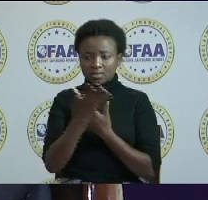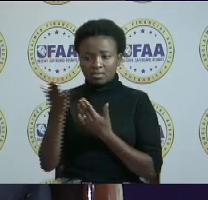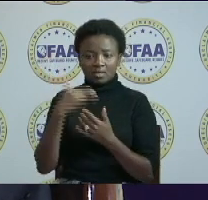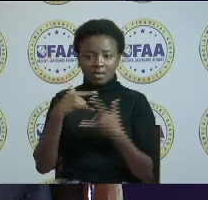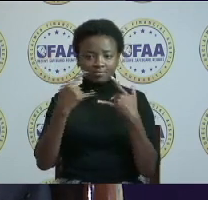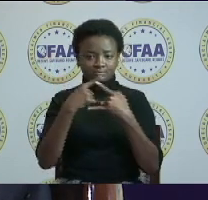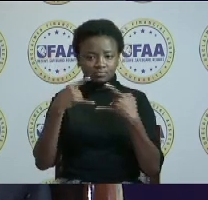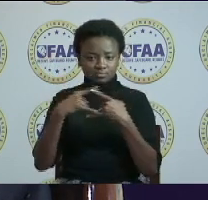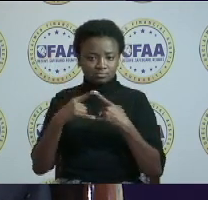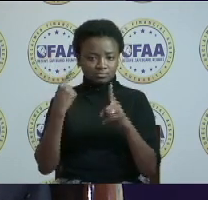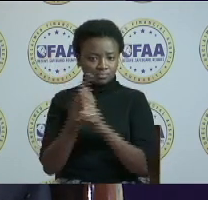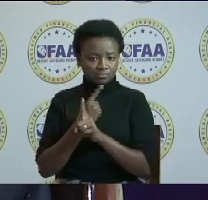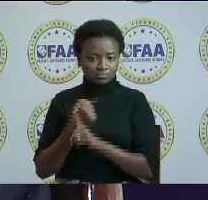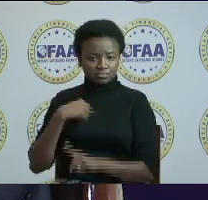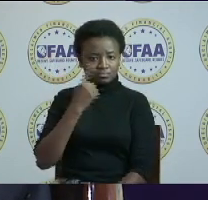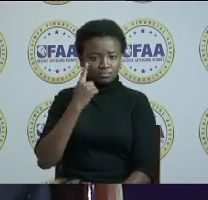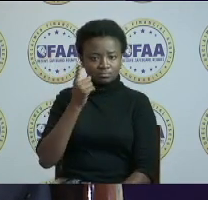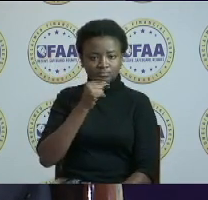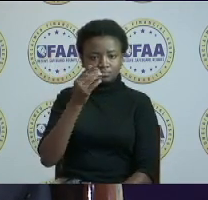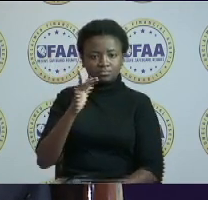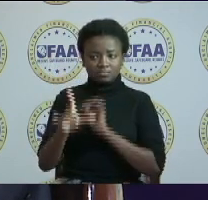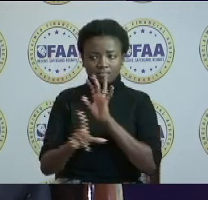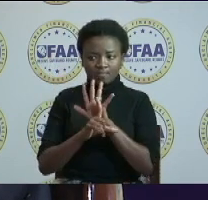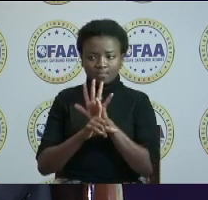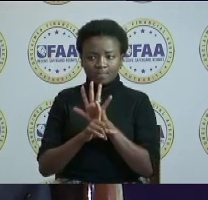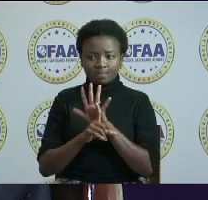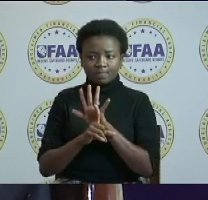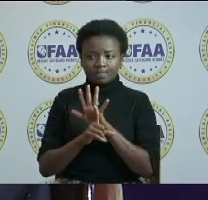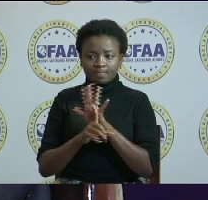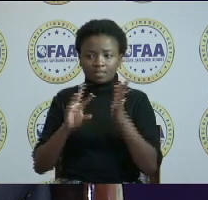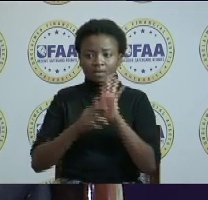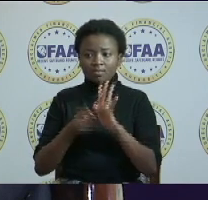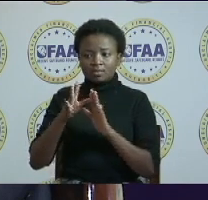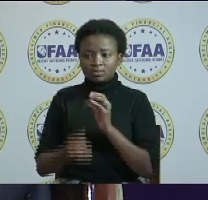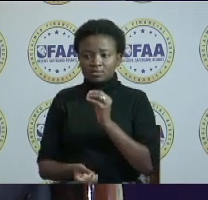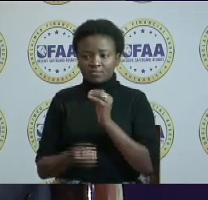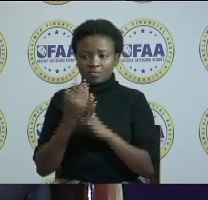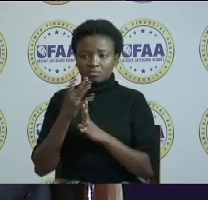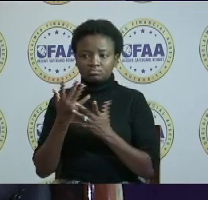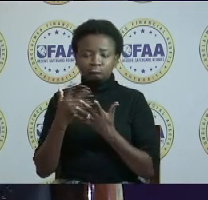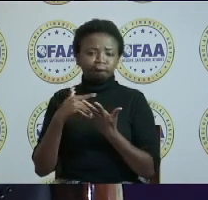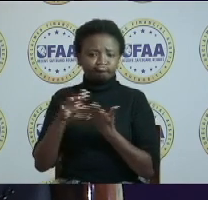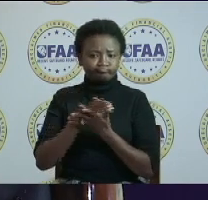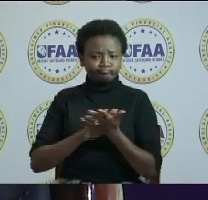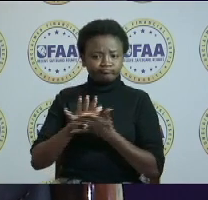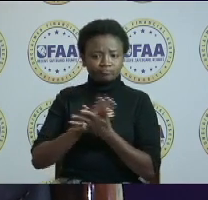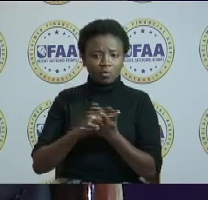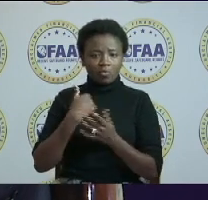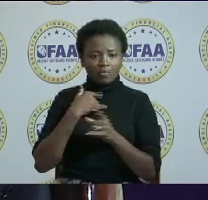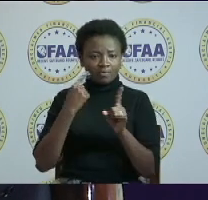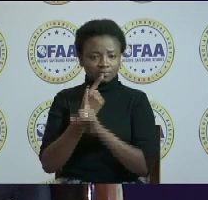law that you've had our guest chair referring to. It now forms the basis of having those sections of the